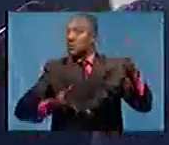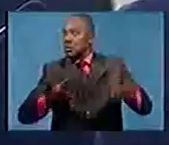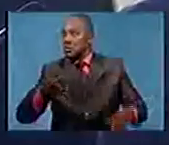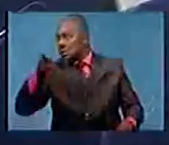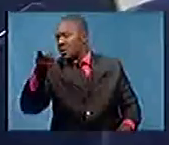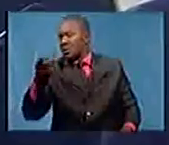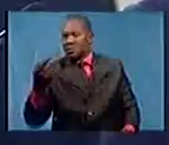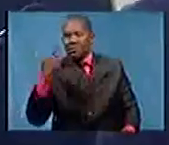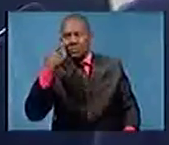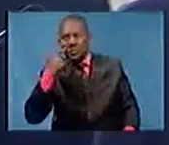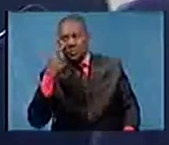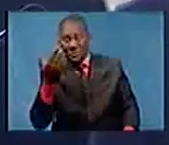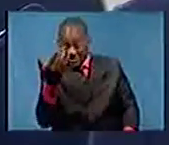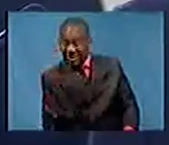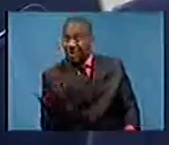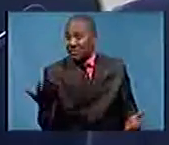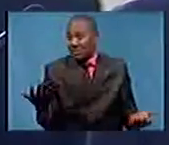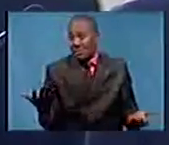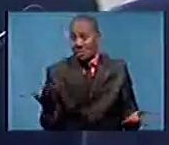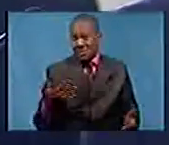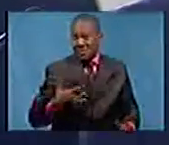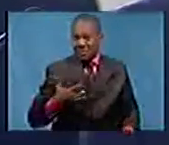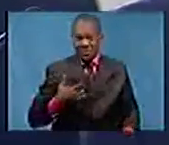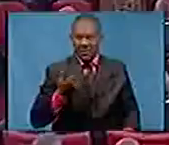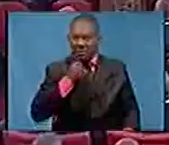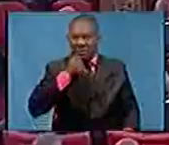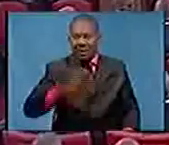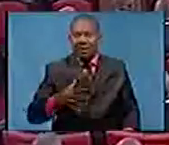and feel nothing wrong about it.